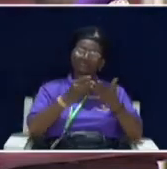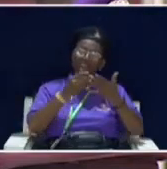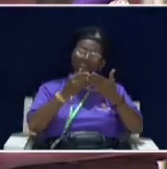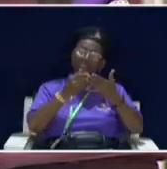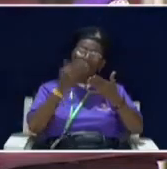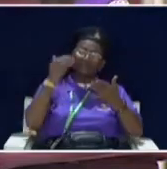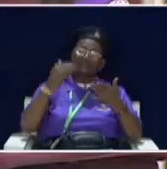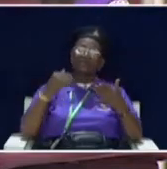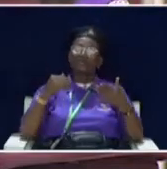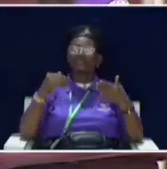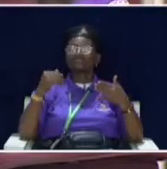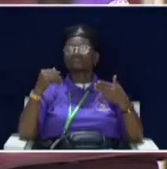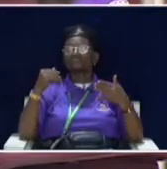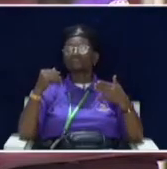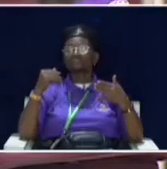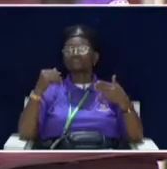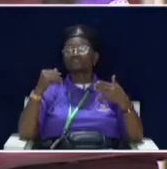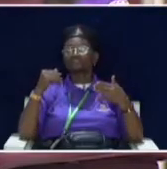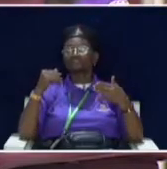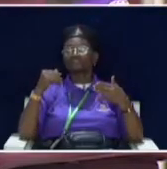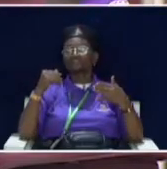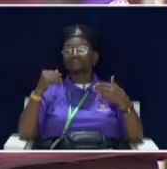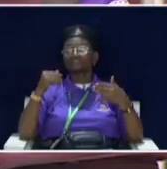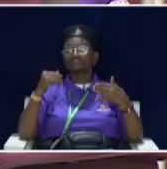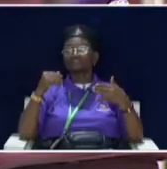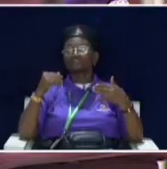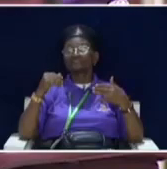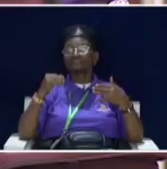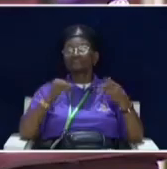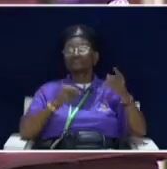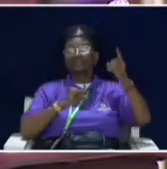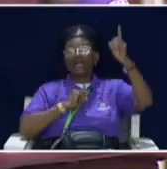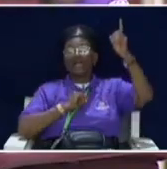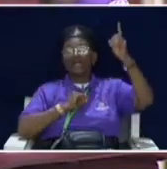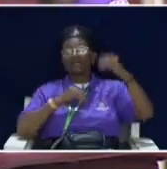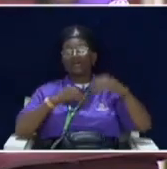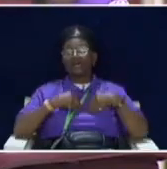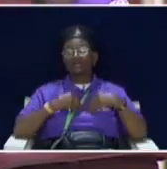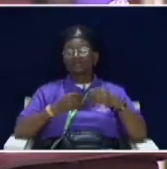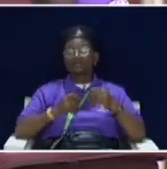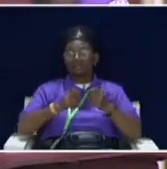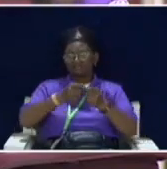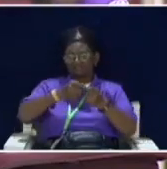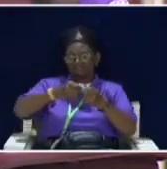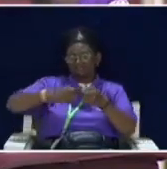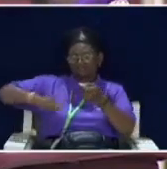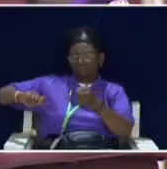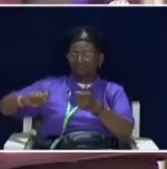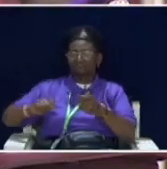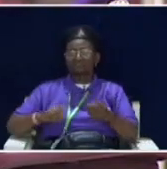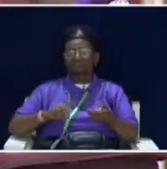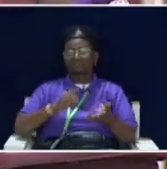ri say. I have torn doctor's reports before.